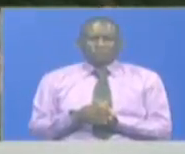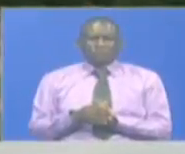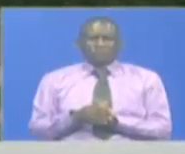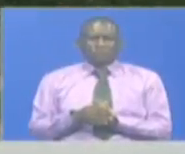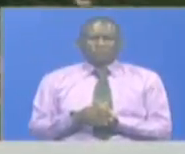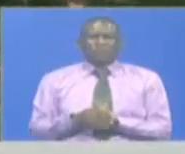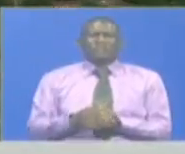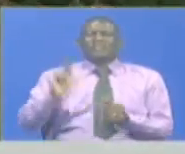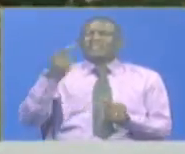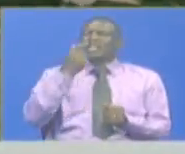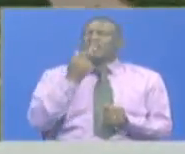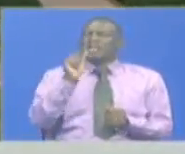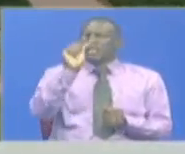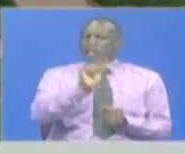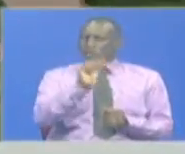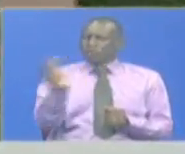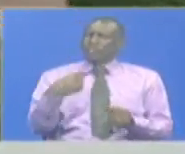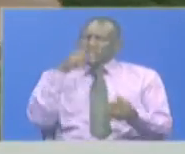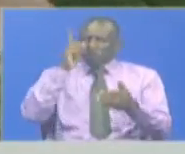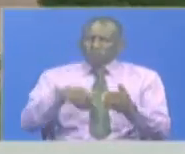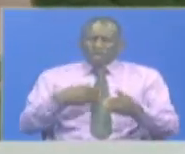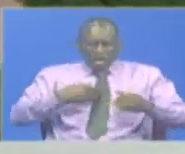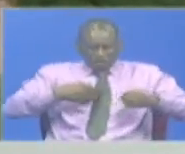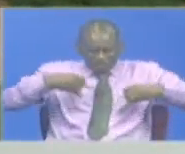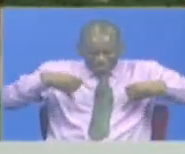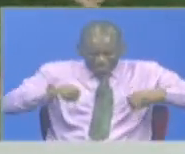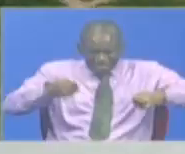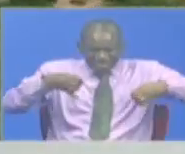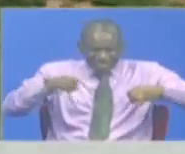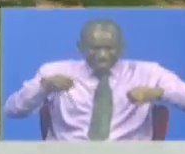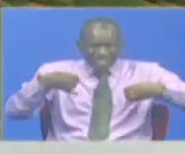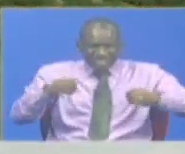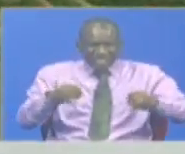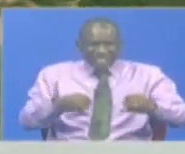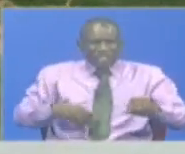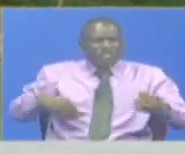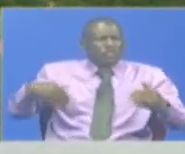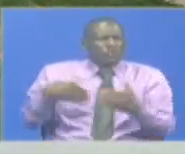Kenya Red Cross says they have been trying to get to the desperate.